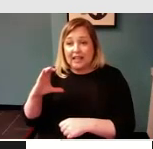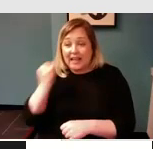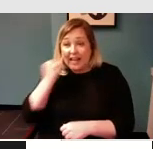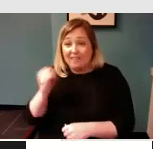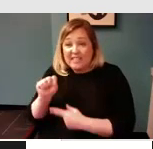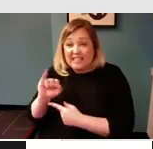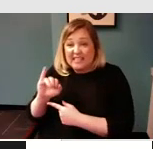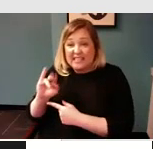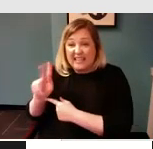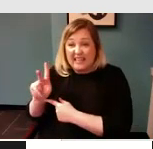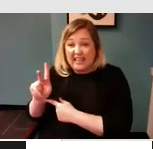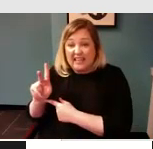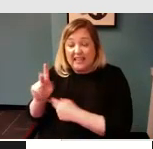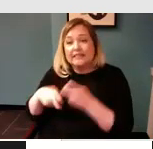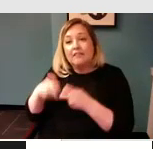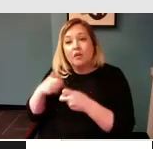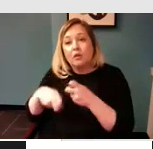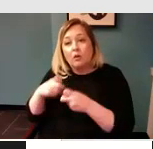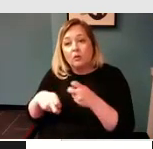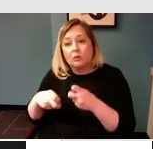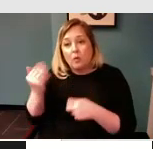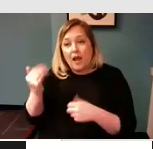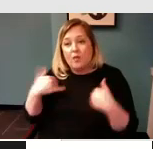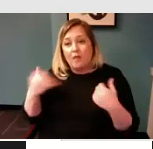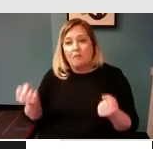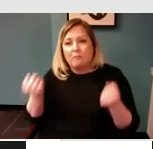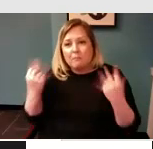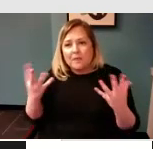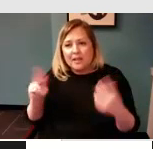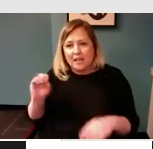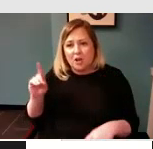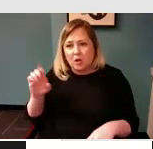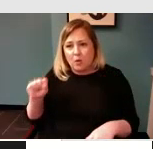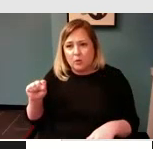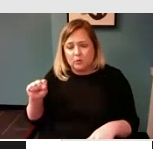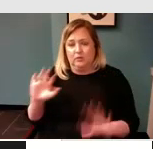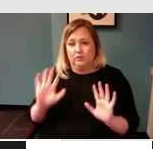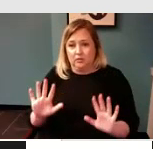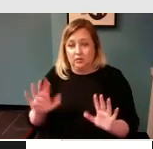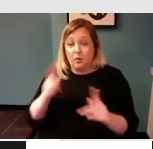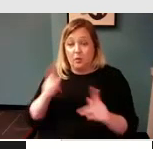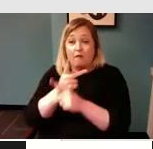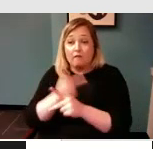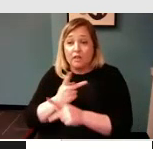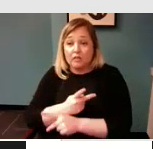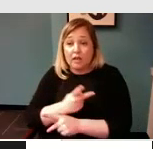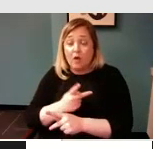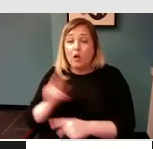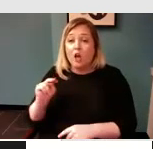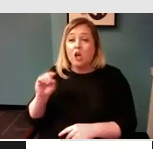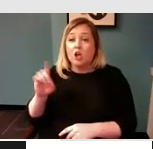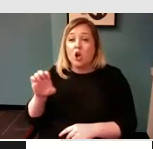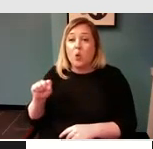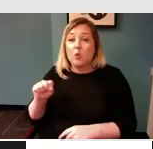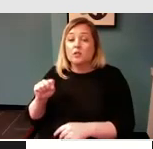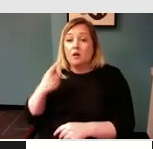in, and it's a strongly connected component as well. So, but figuring out a node in a source SCC is much easier. And that